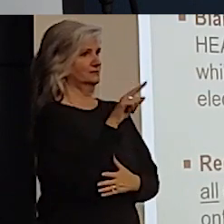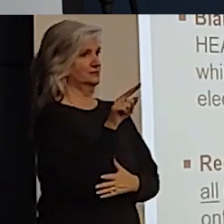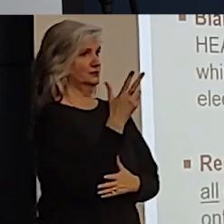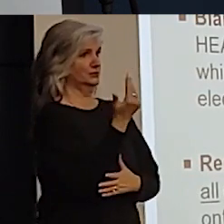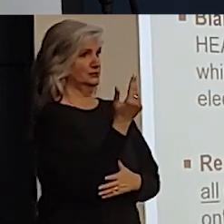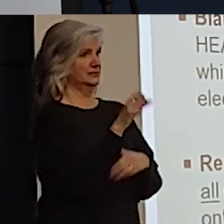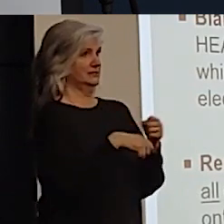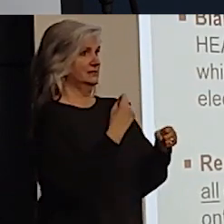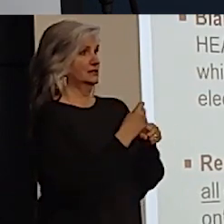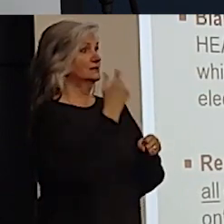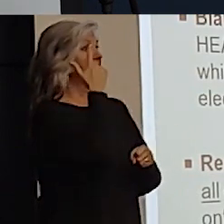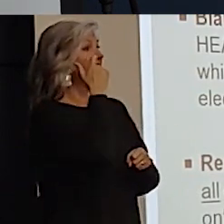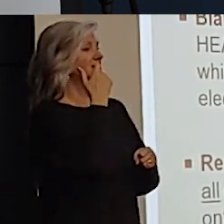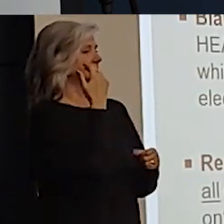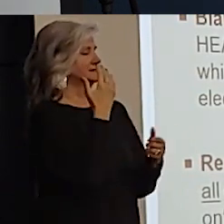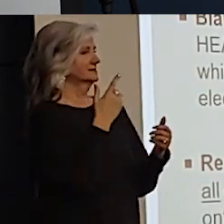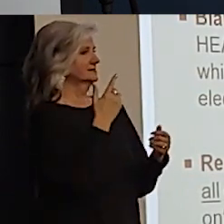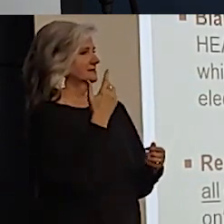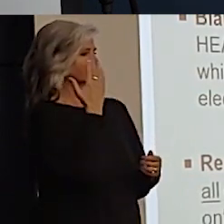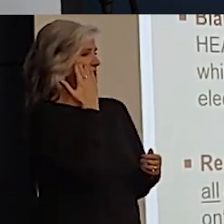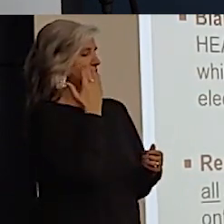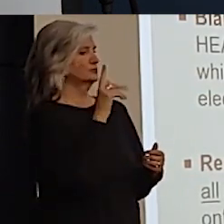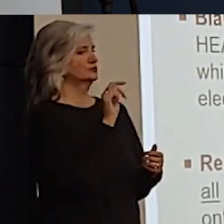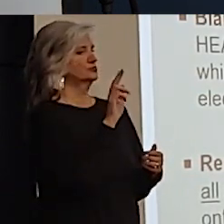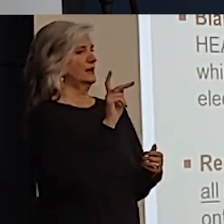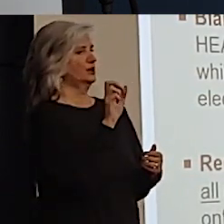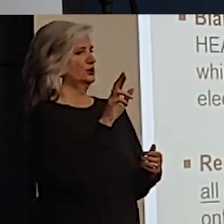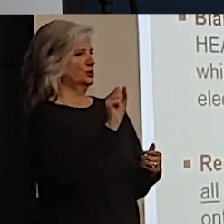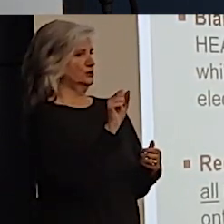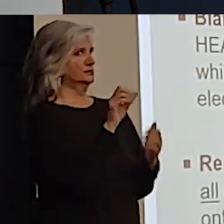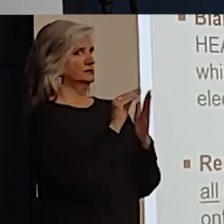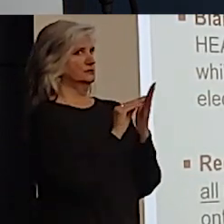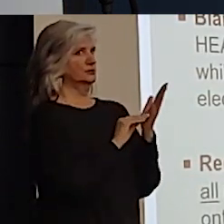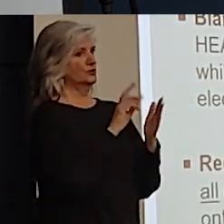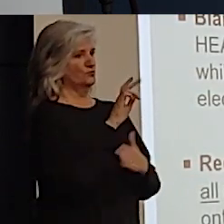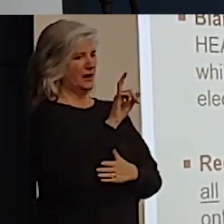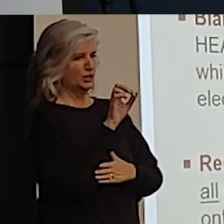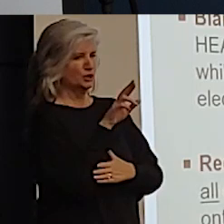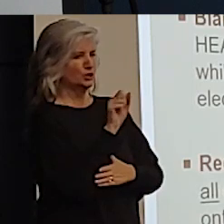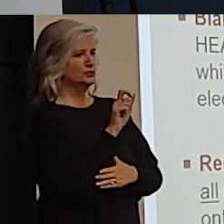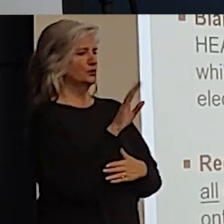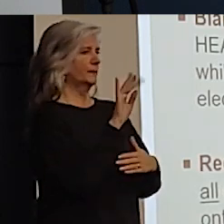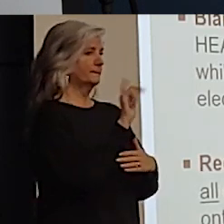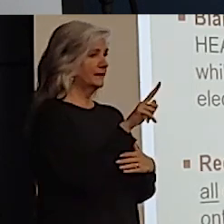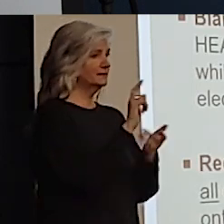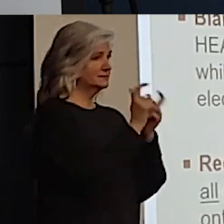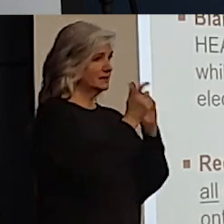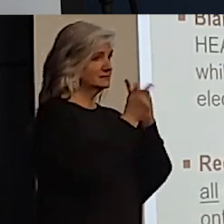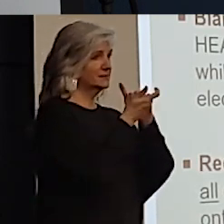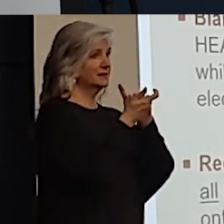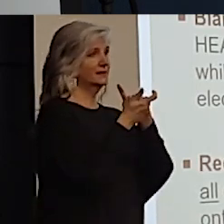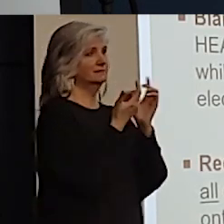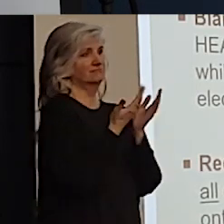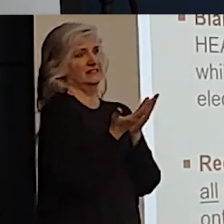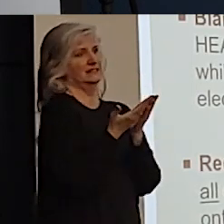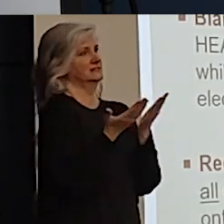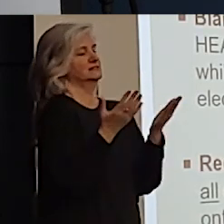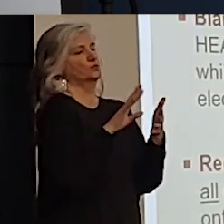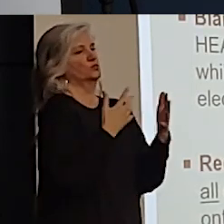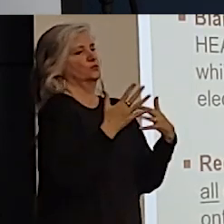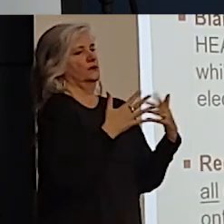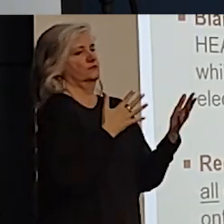years, is because of what's known as trackers or riders or bill adjustment mechanisms, whatever you want to call